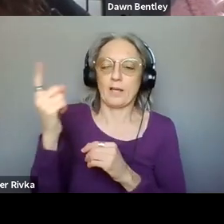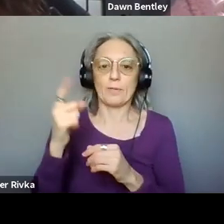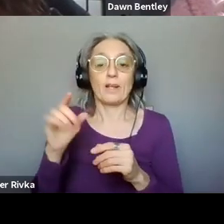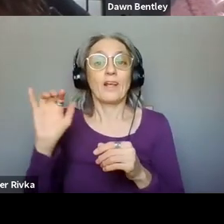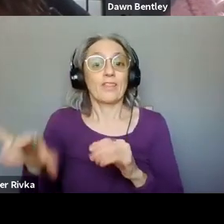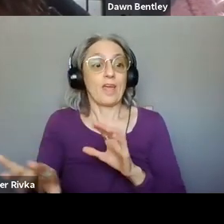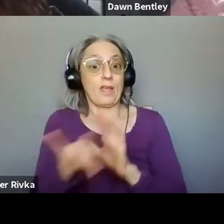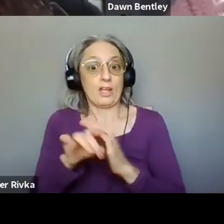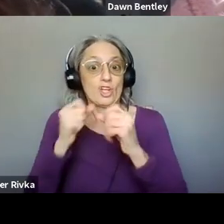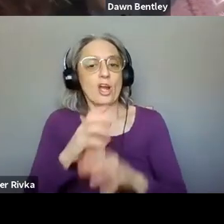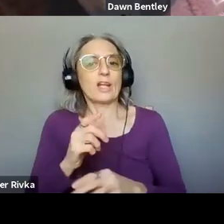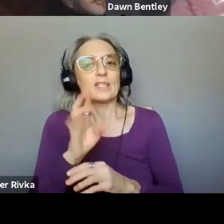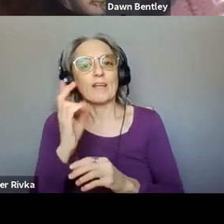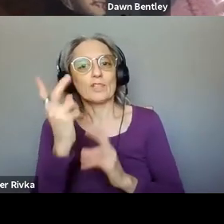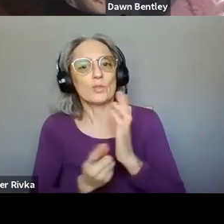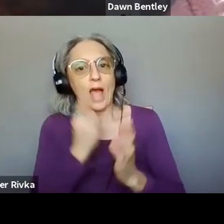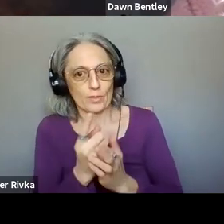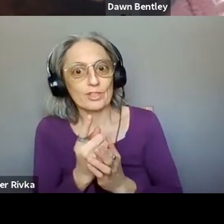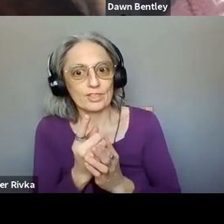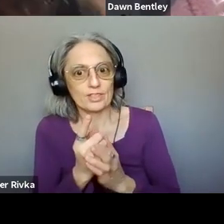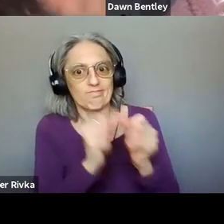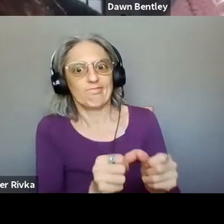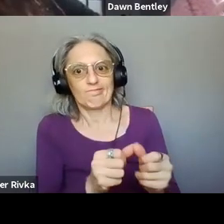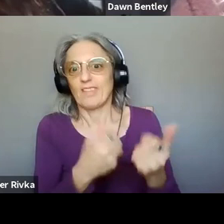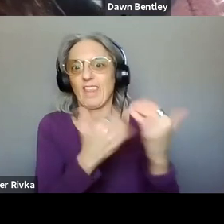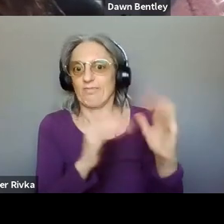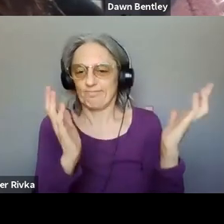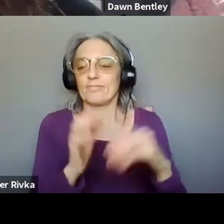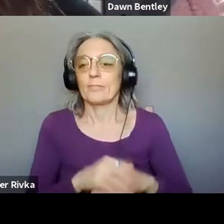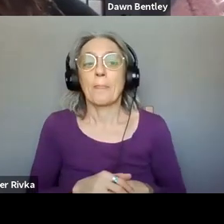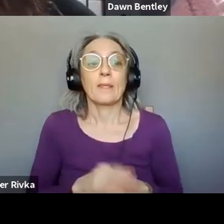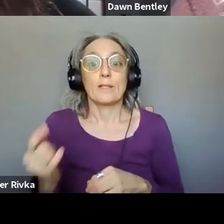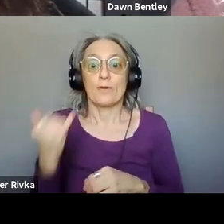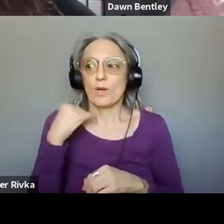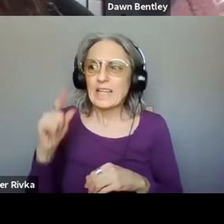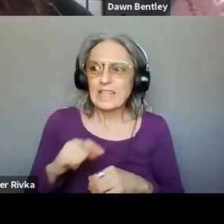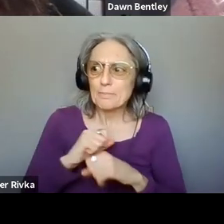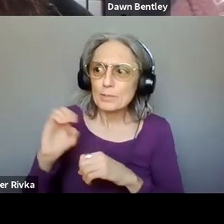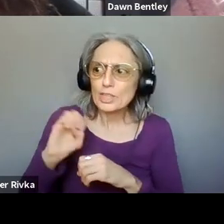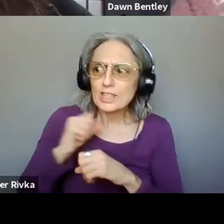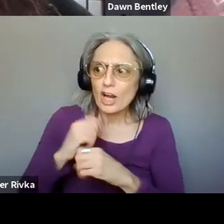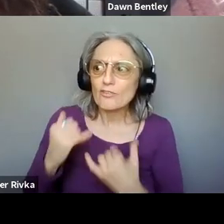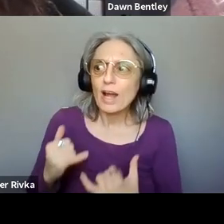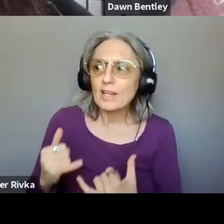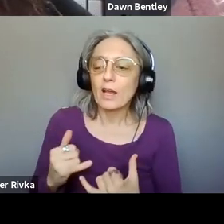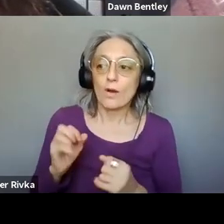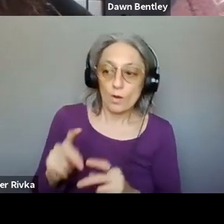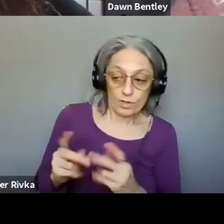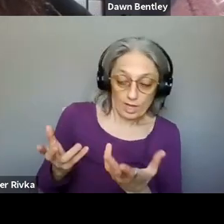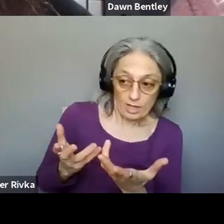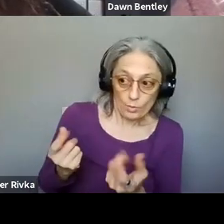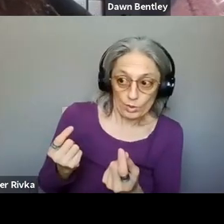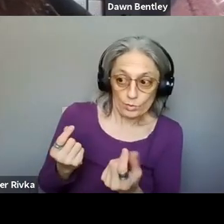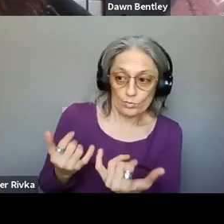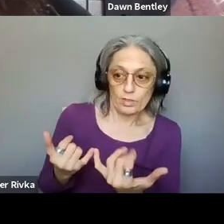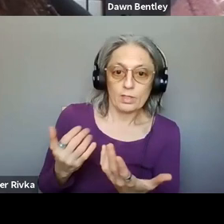hours. So when we get a call about emergency guardianship, we say, what is it that needs to be done in the next